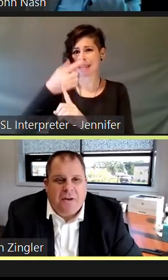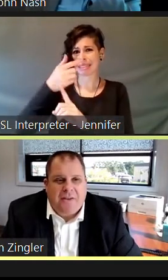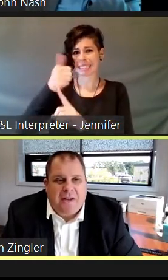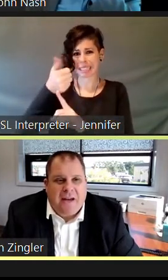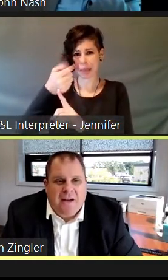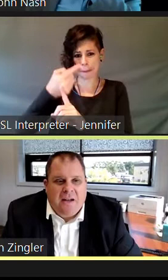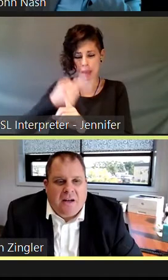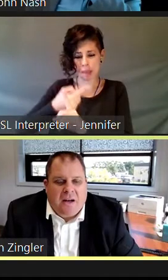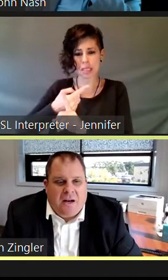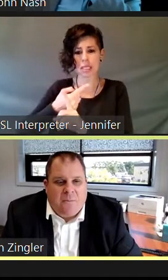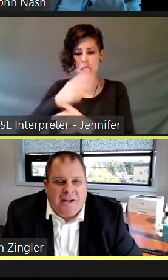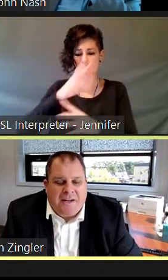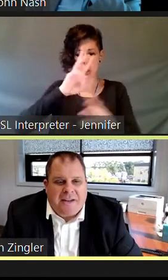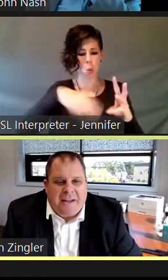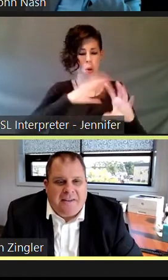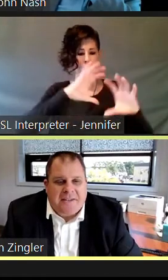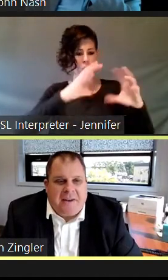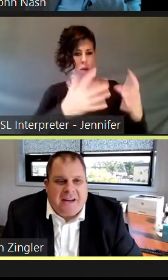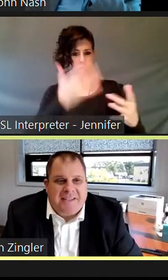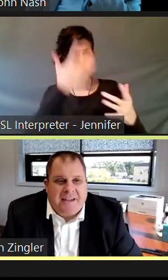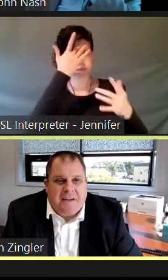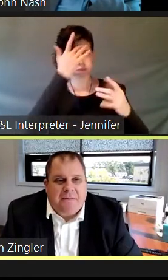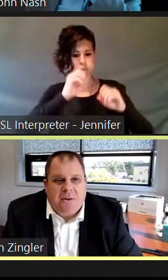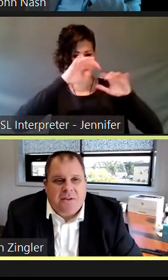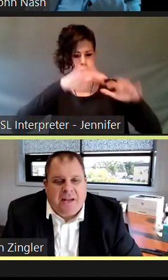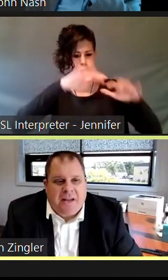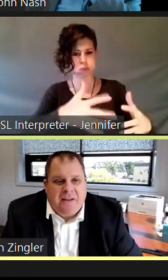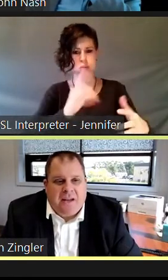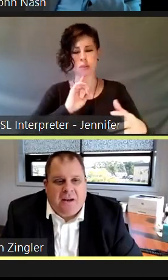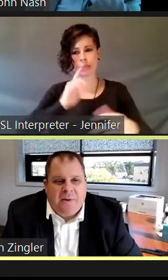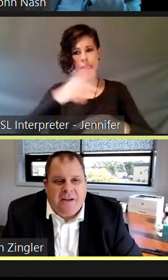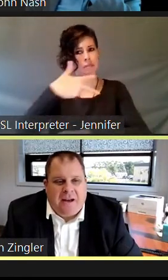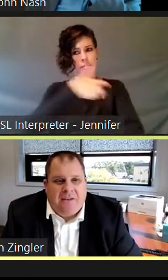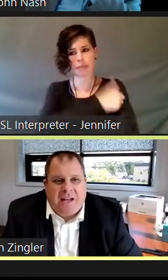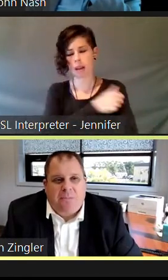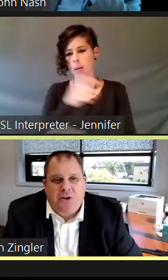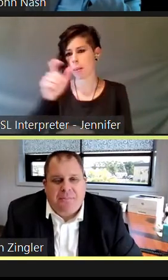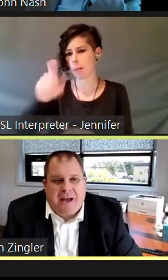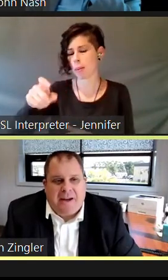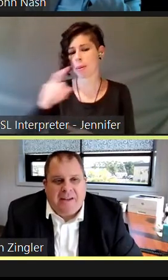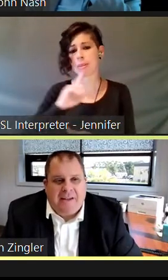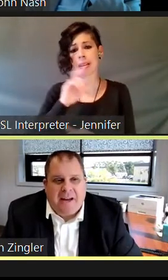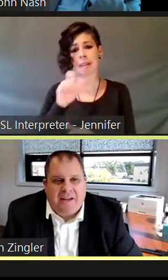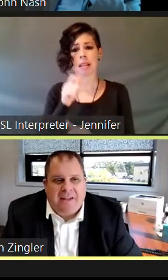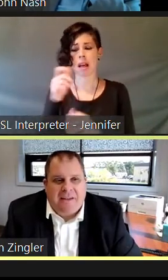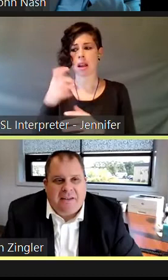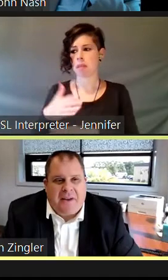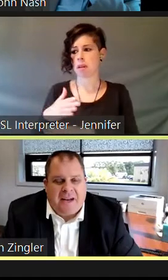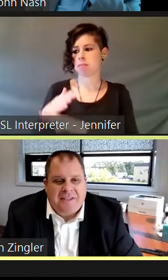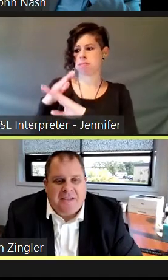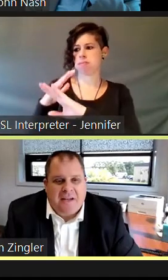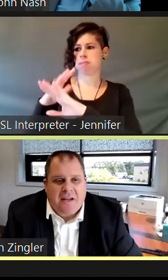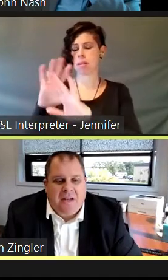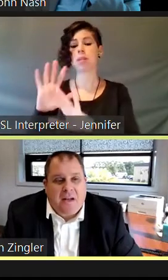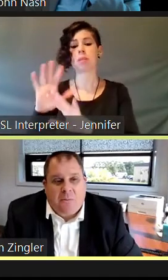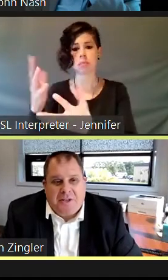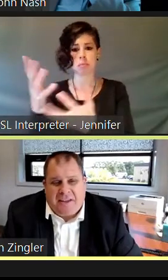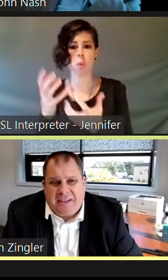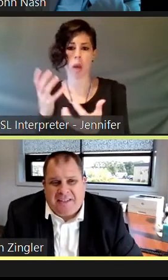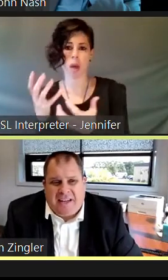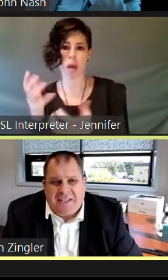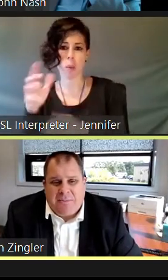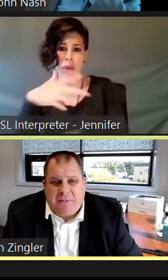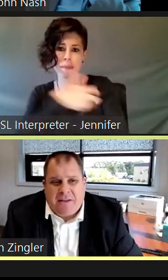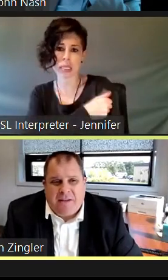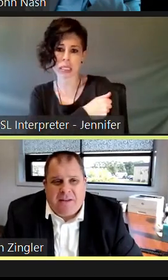of COVID, that we needed to get this vaccine into folks, and we didn't have a lot of pushback in Connecticut to get the vaccine, which I